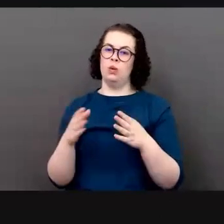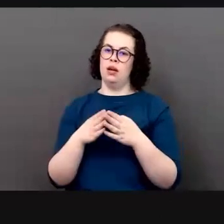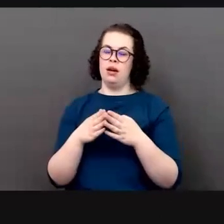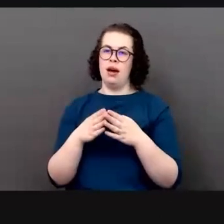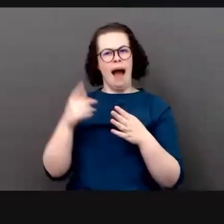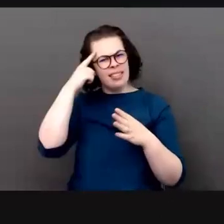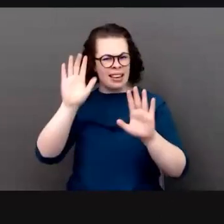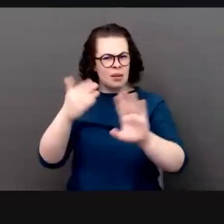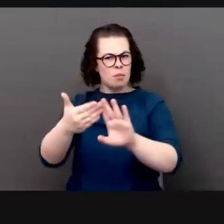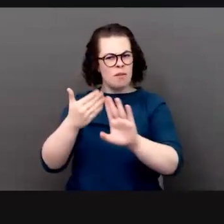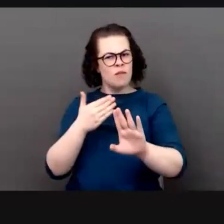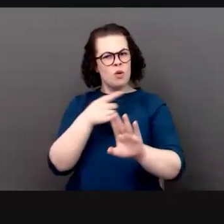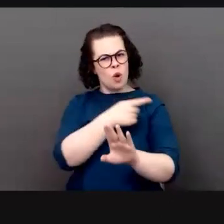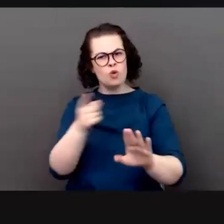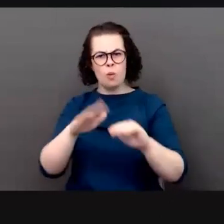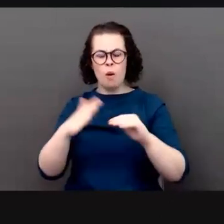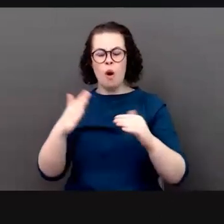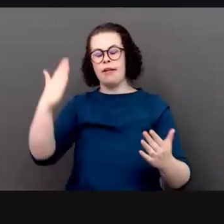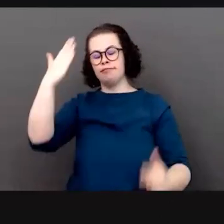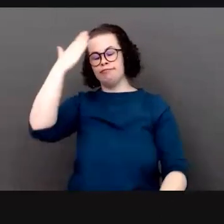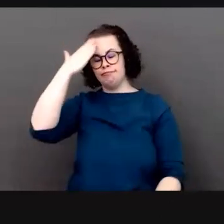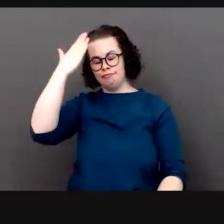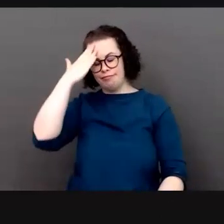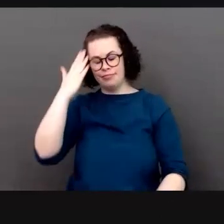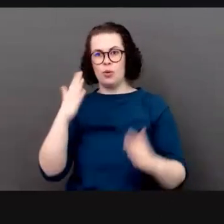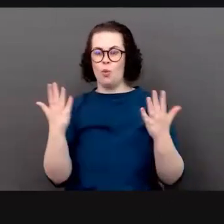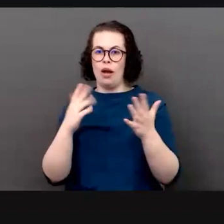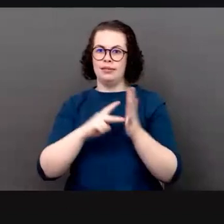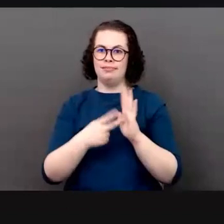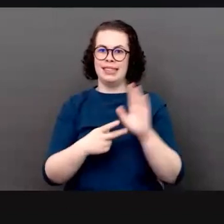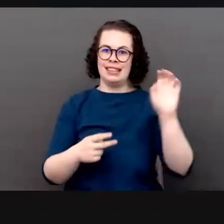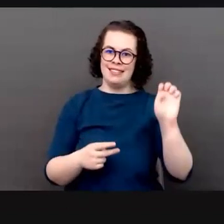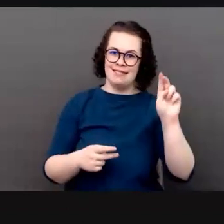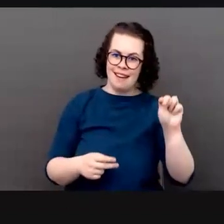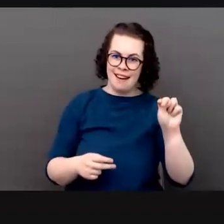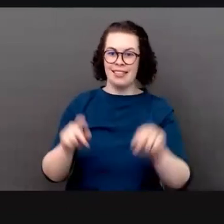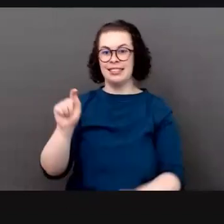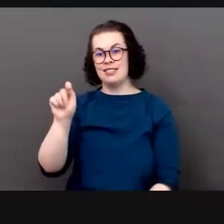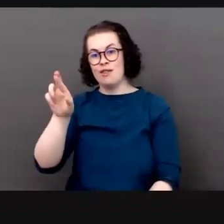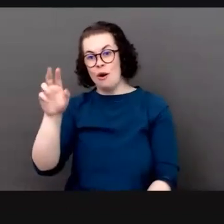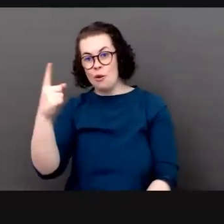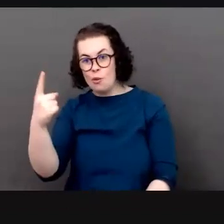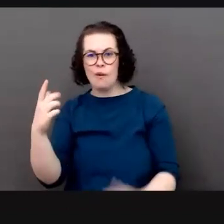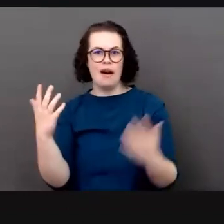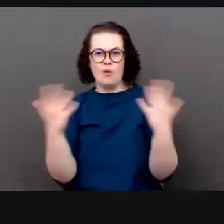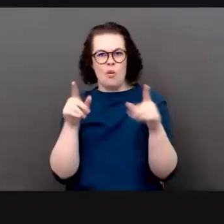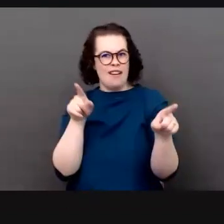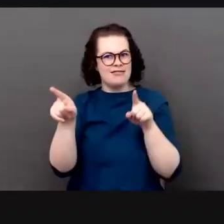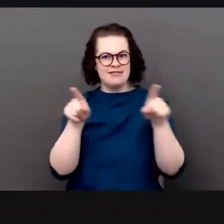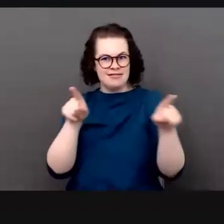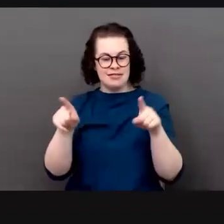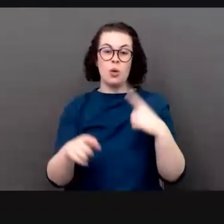on the EN on tier 1, which has the one has the functional requirements, the other has the